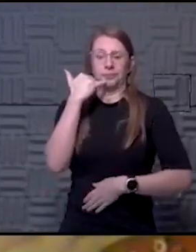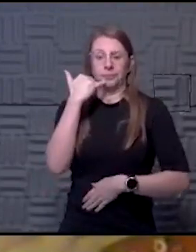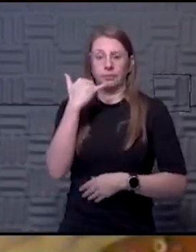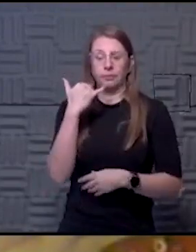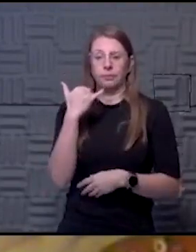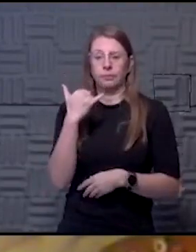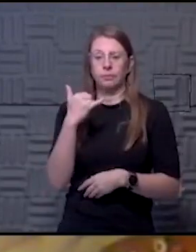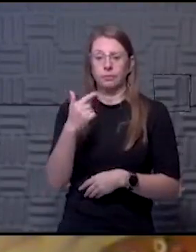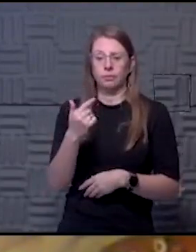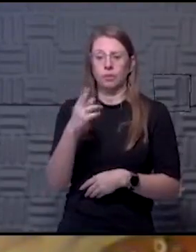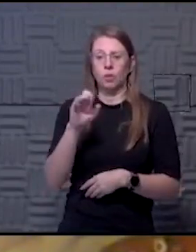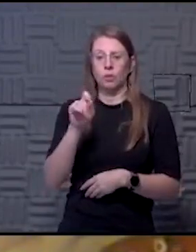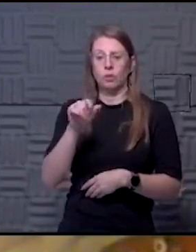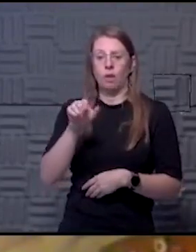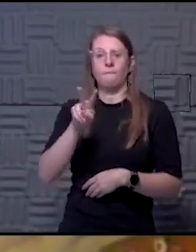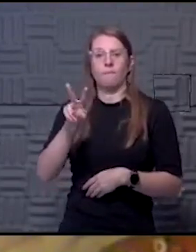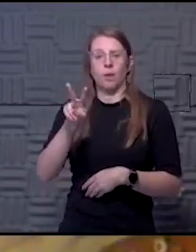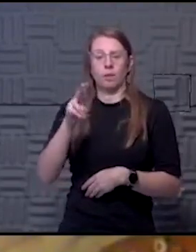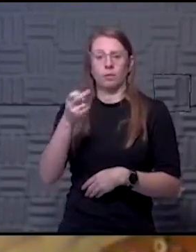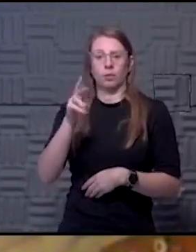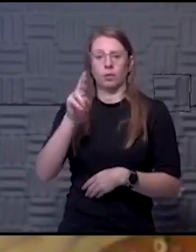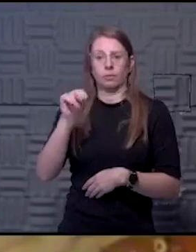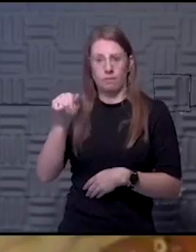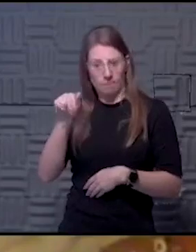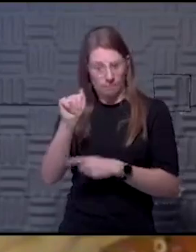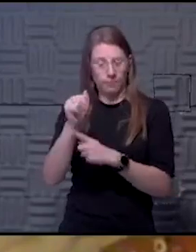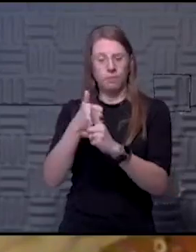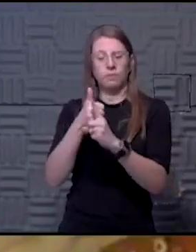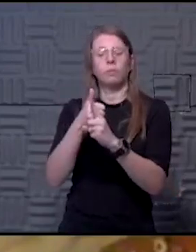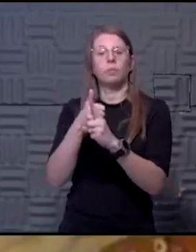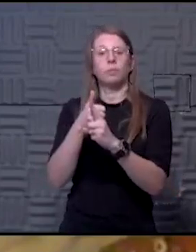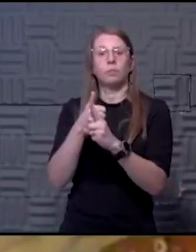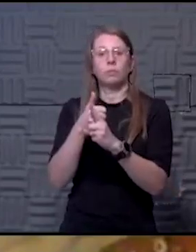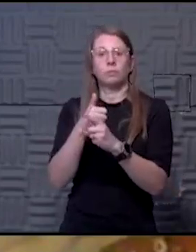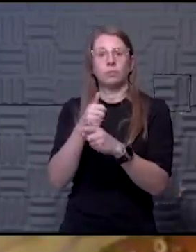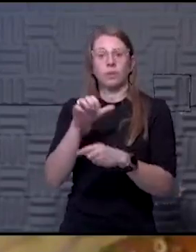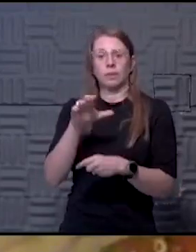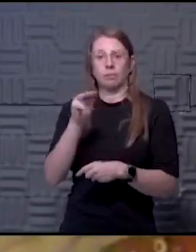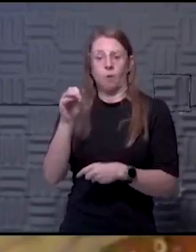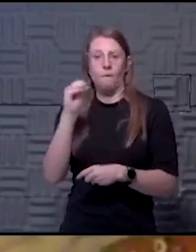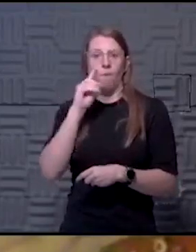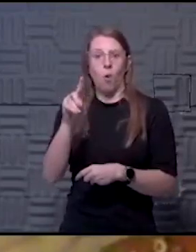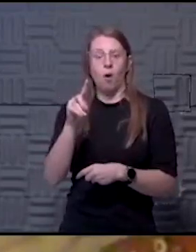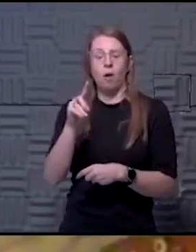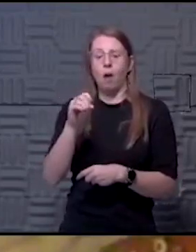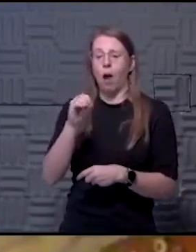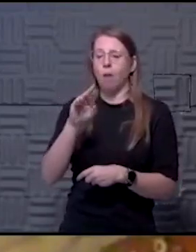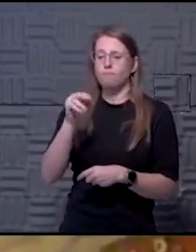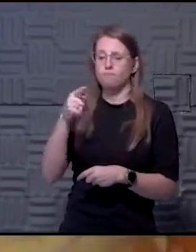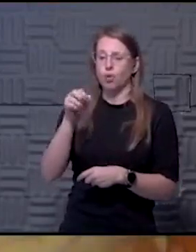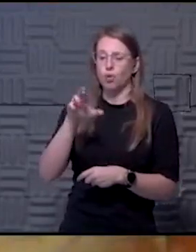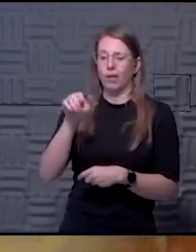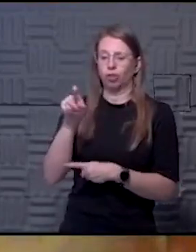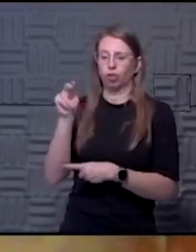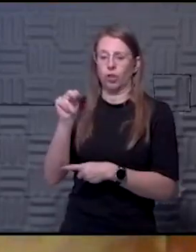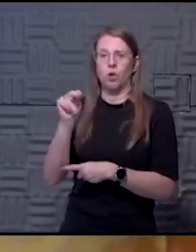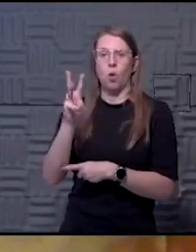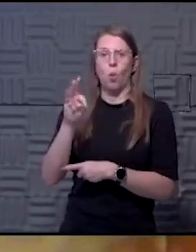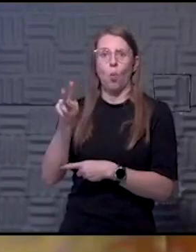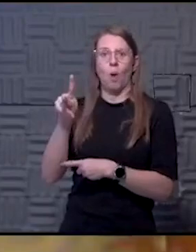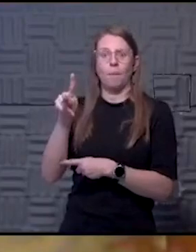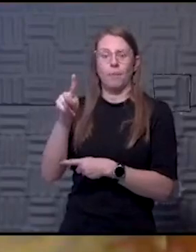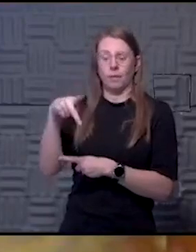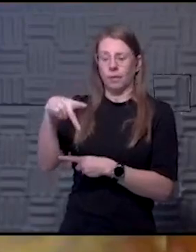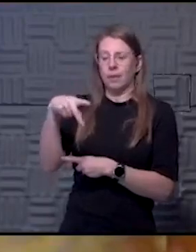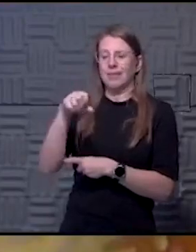Gustav Perna, who is the Chief Operating Officer for Operation Warp Speed. And I tell